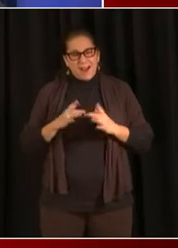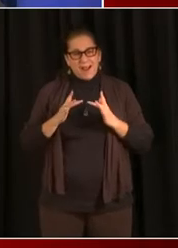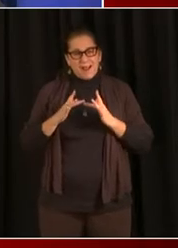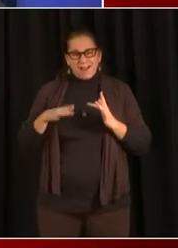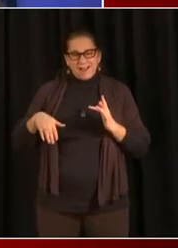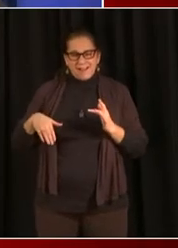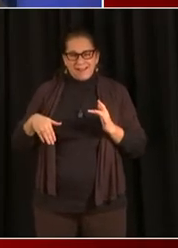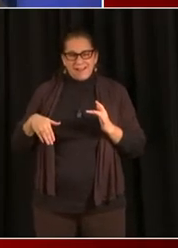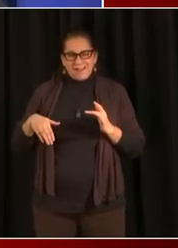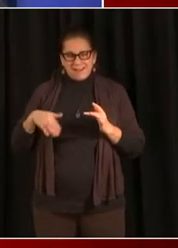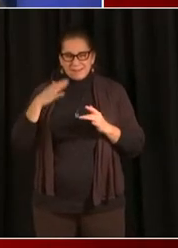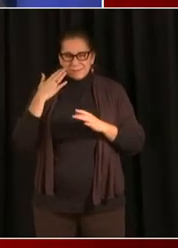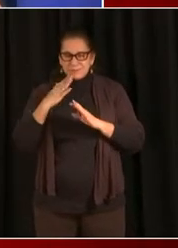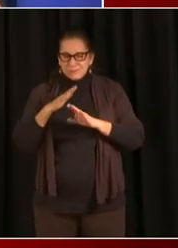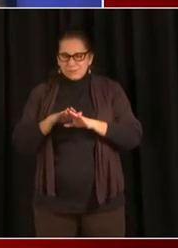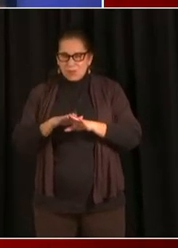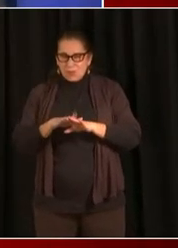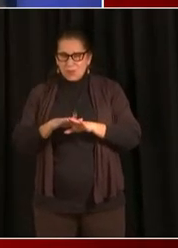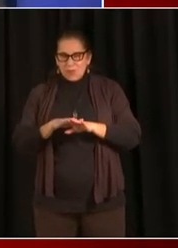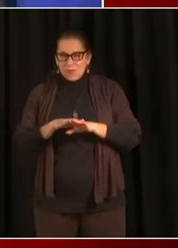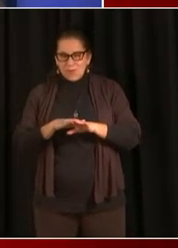has become steady